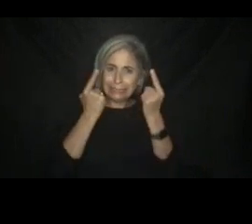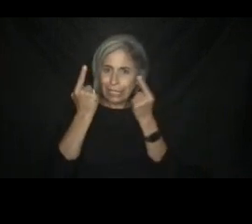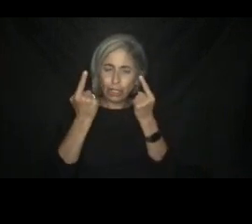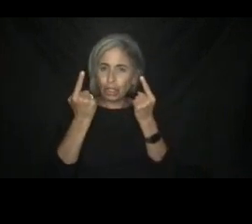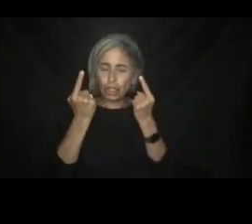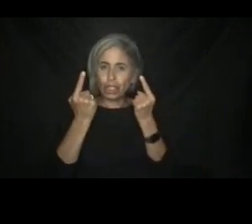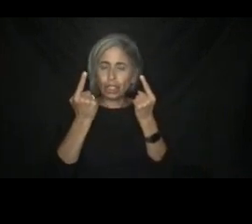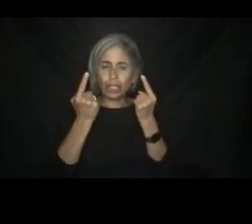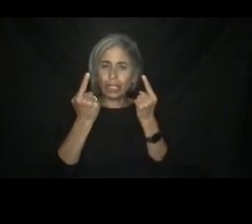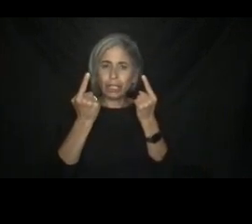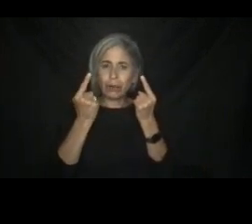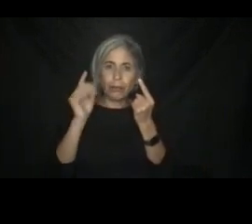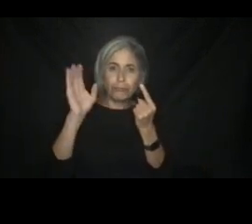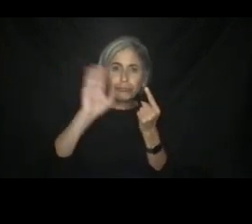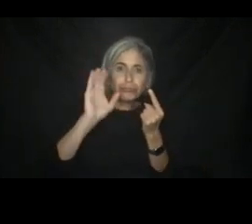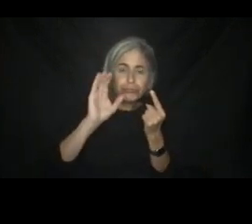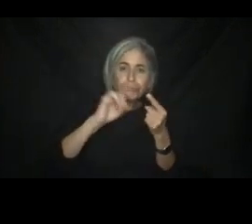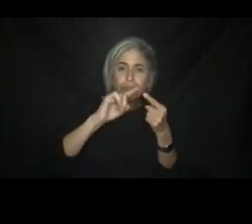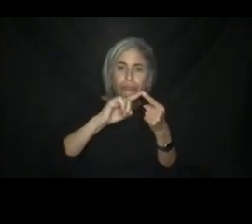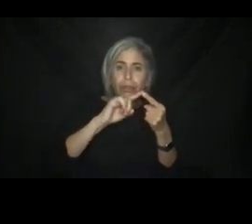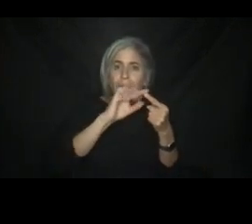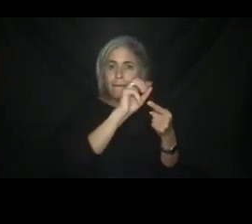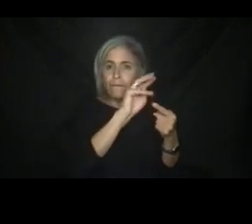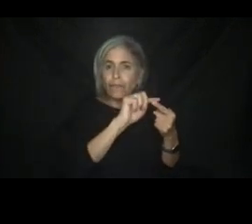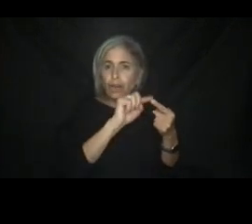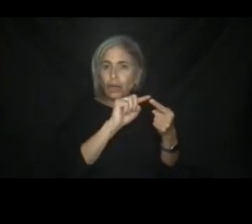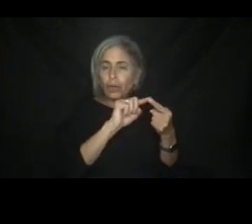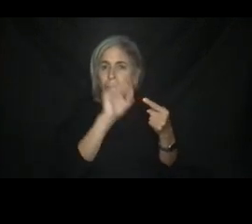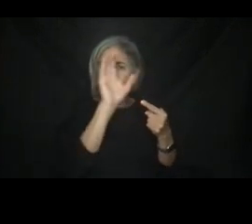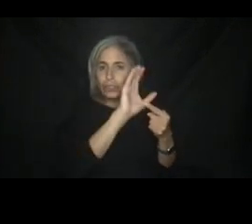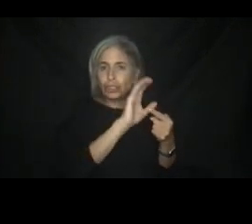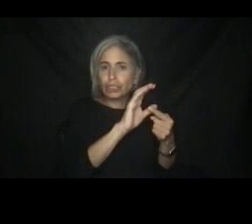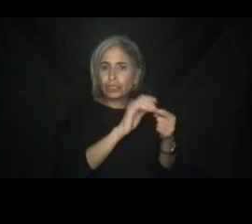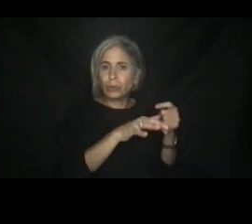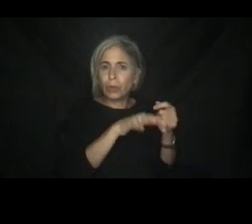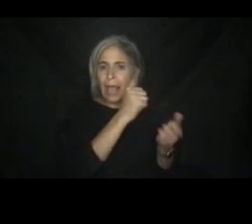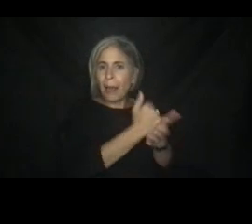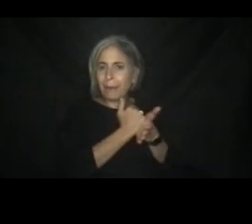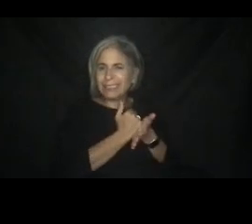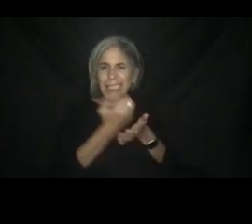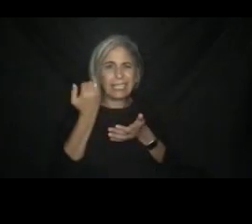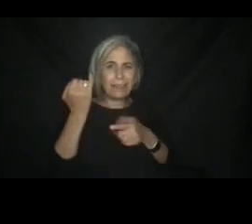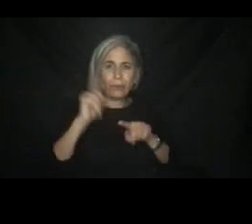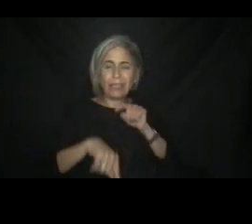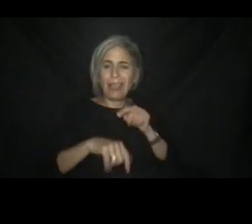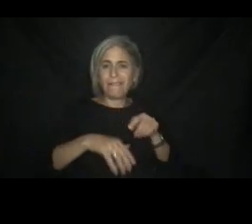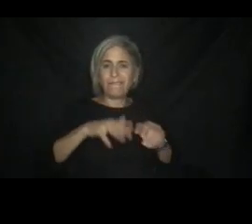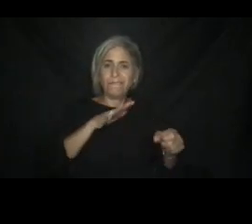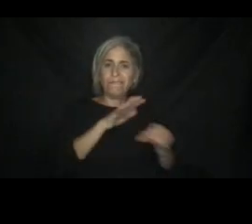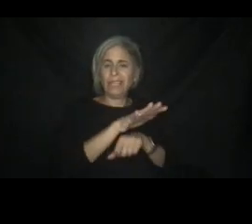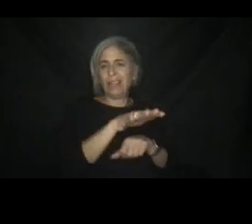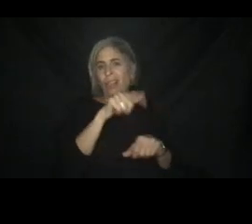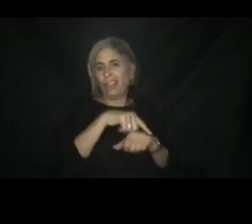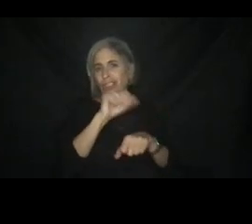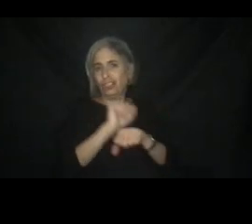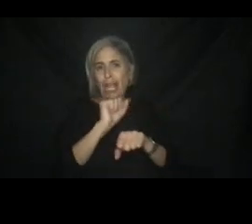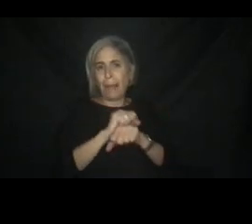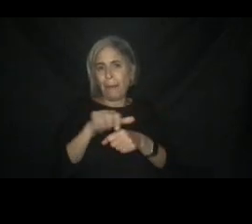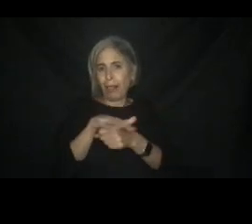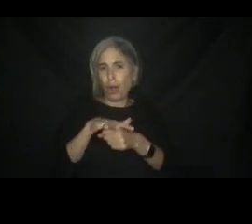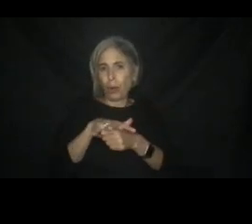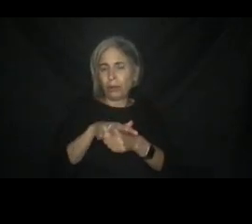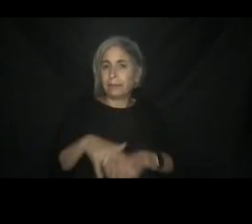enlisting the help of an executive search firm to help us if we can't find something. So thank you